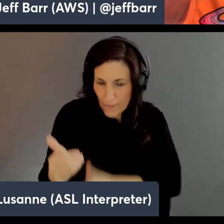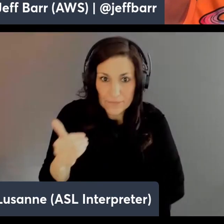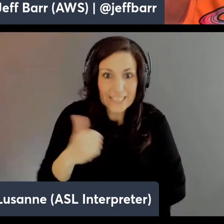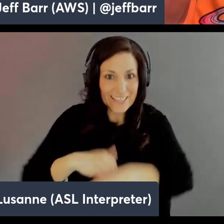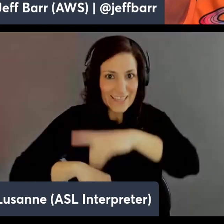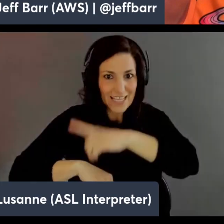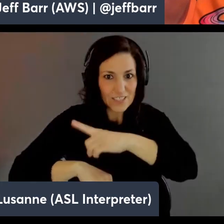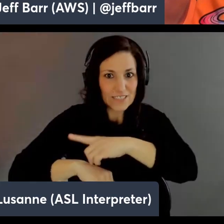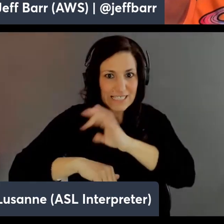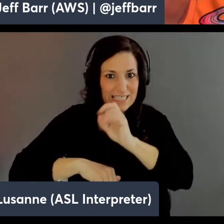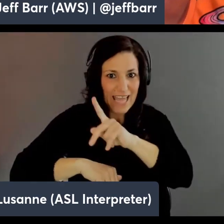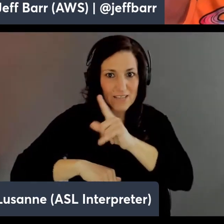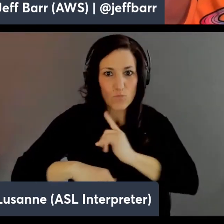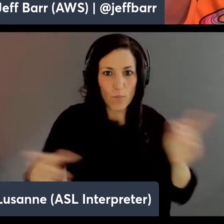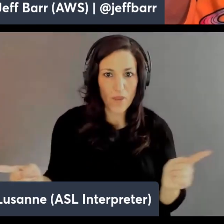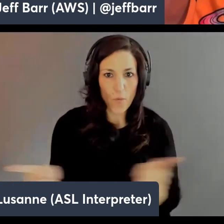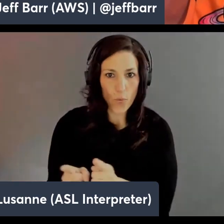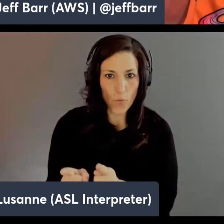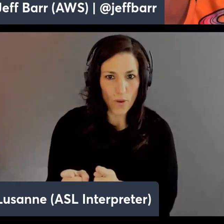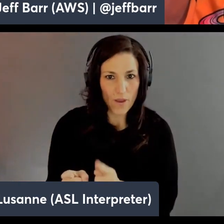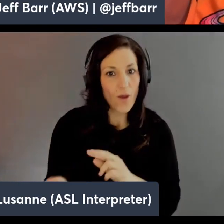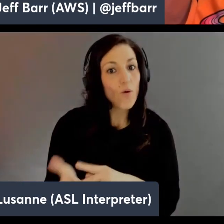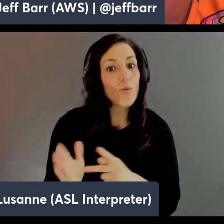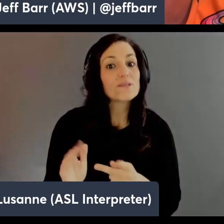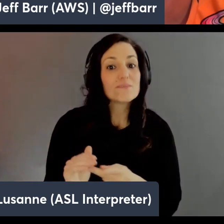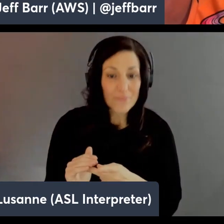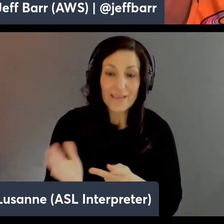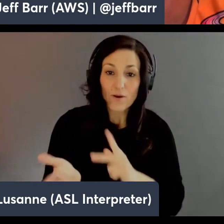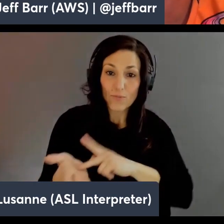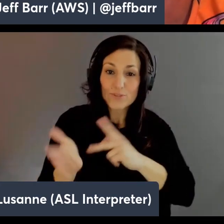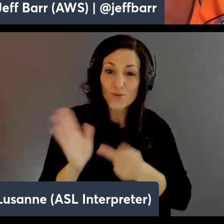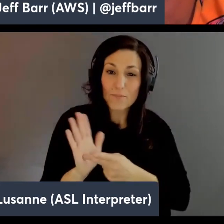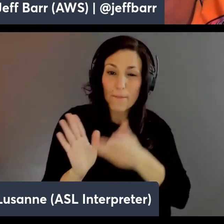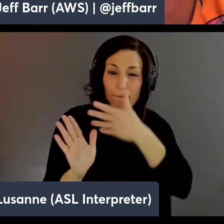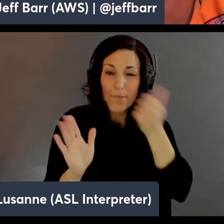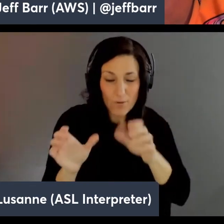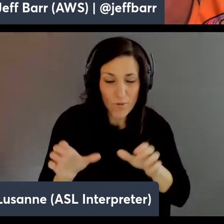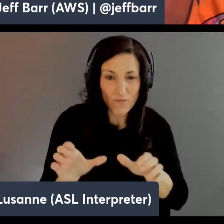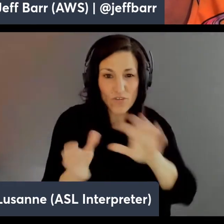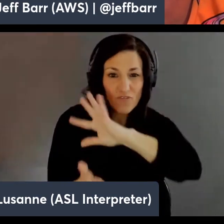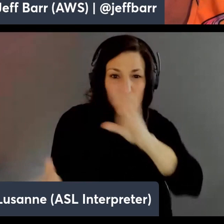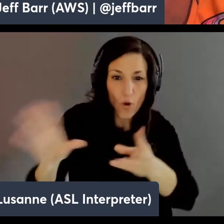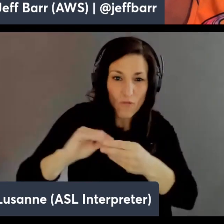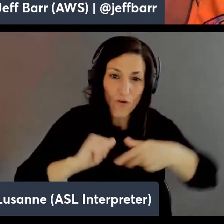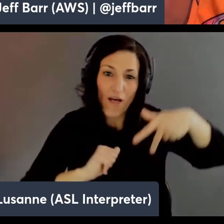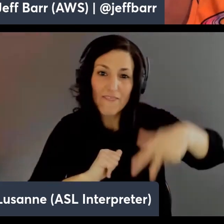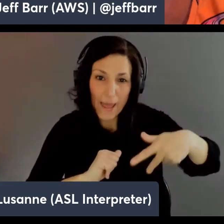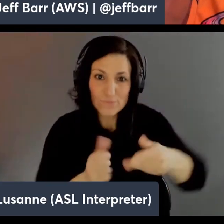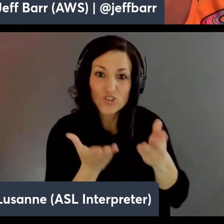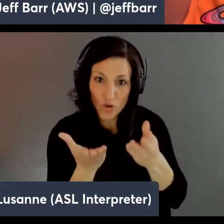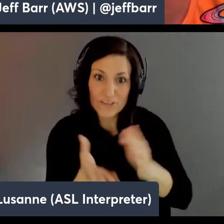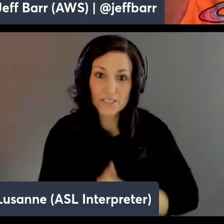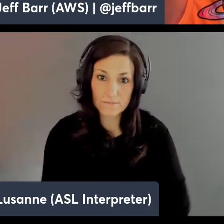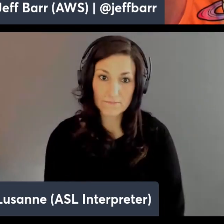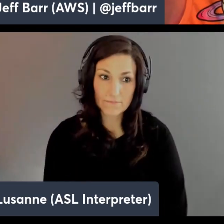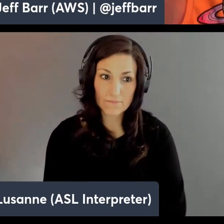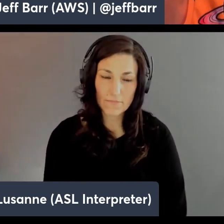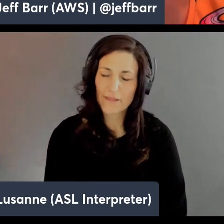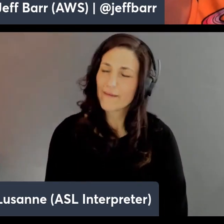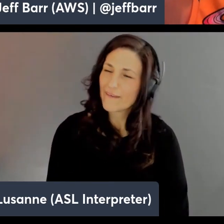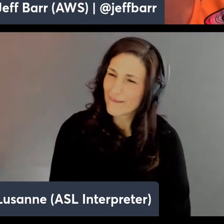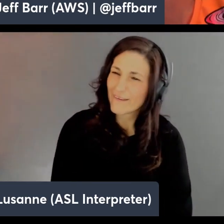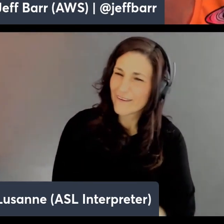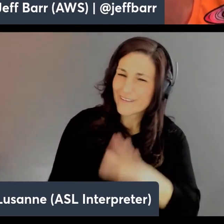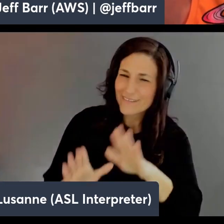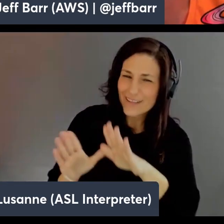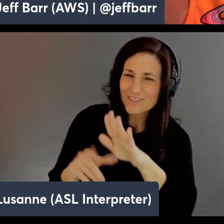quite a bit, ultimately that will result in better performance for the overall Lambda service. Yeah, that's a great question.